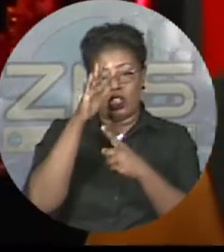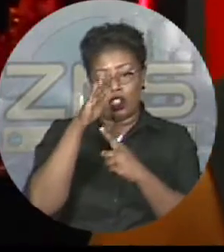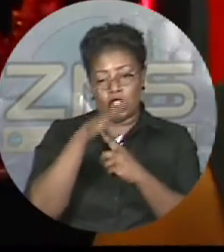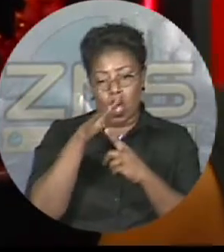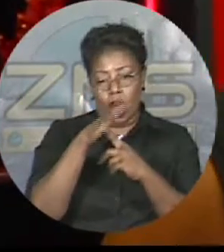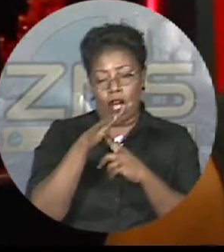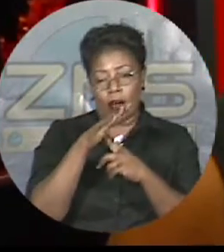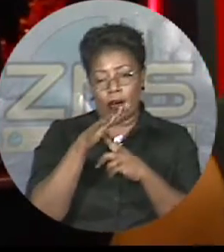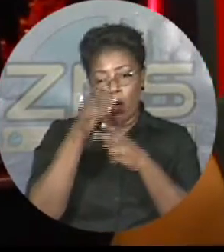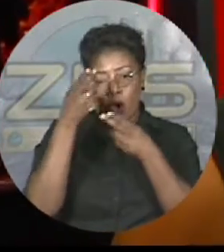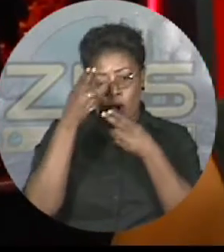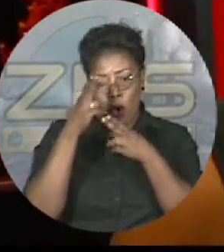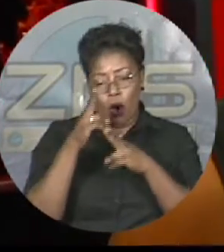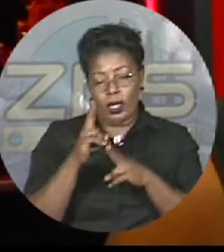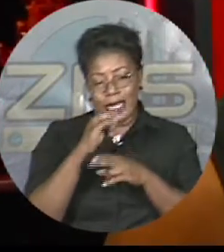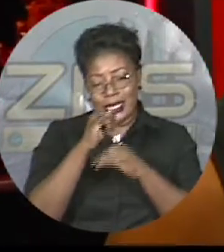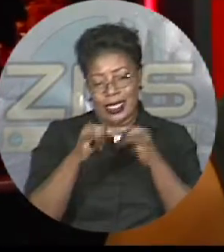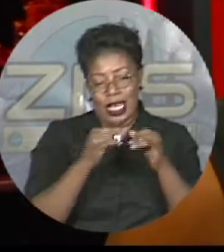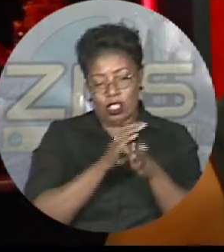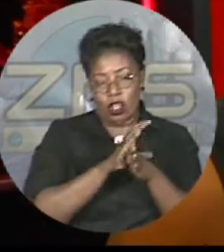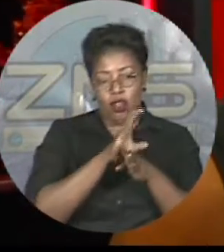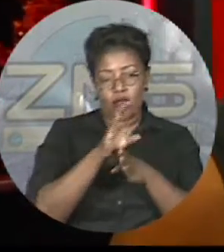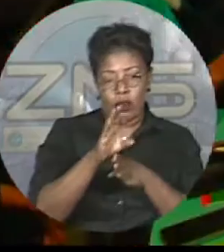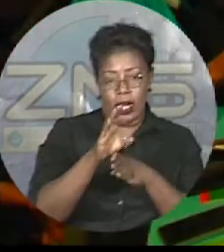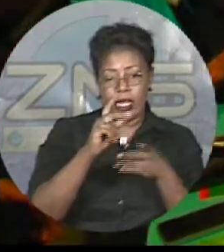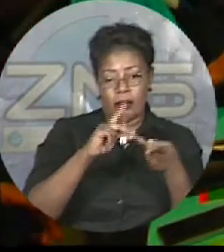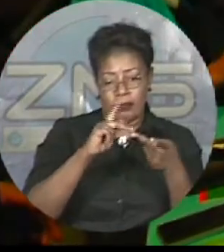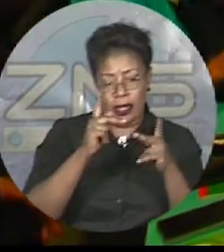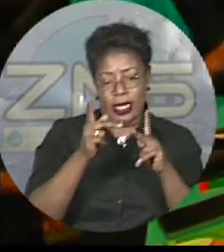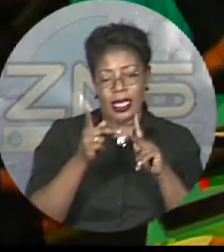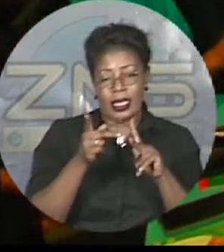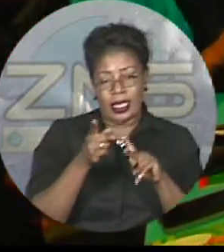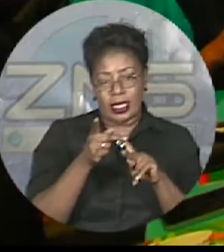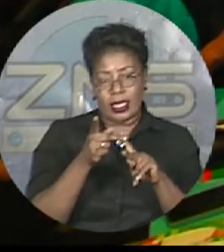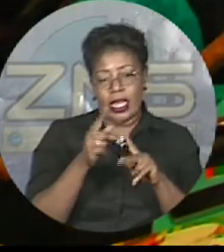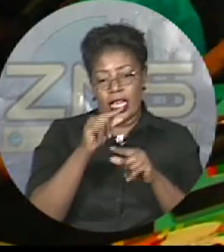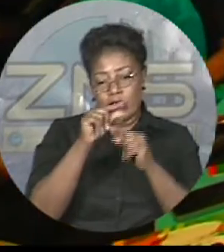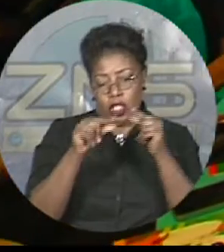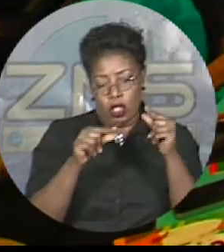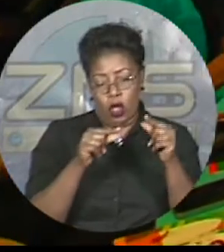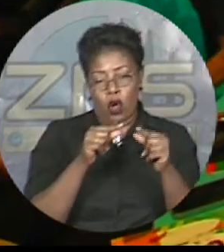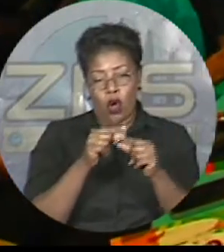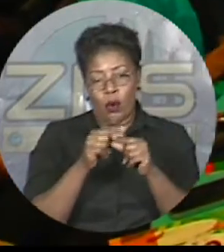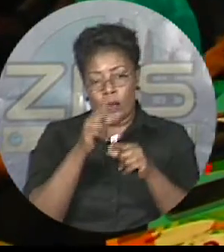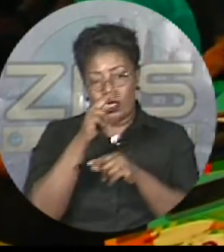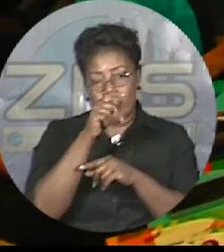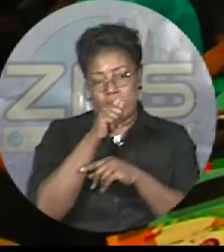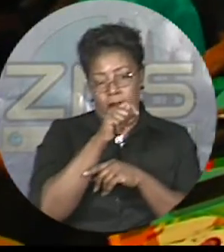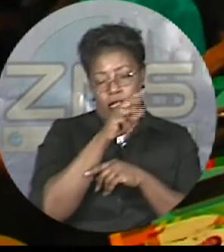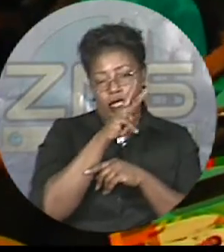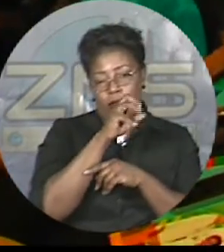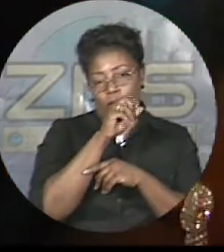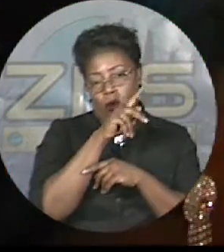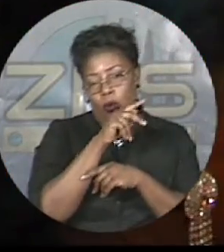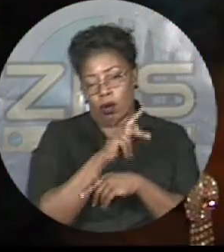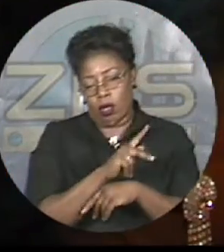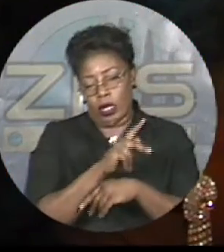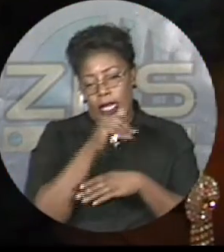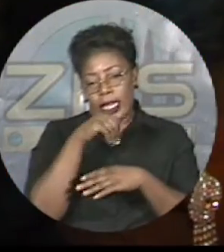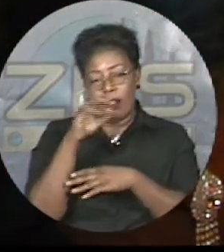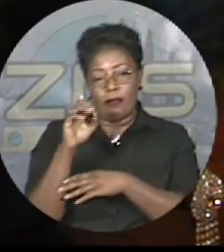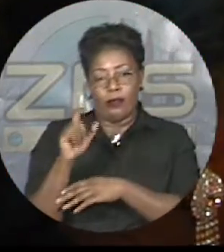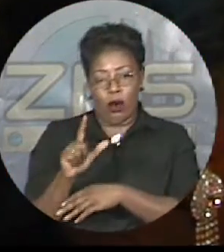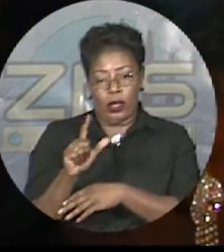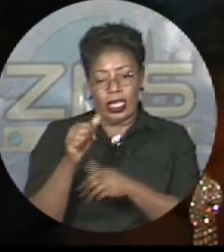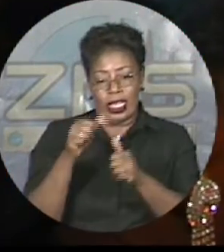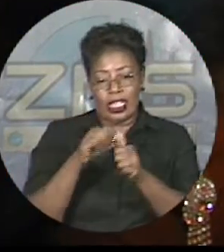from the International Career and Business Alliance. It's a global network of accomplished black professionals based in Florida.